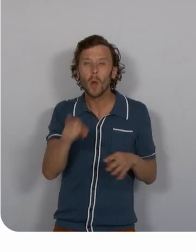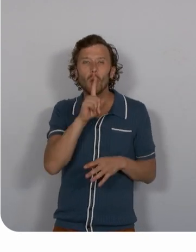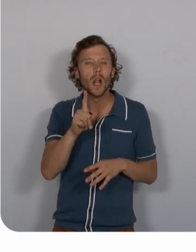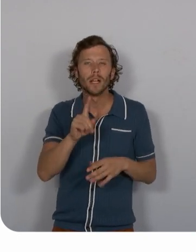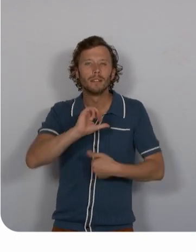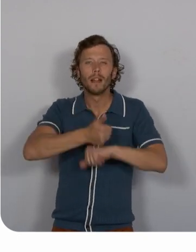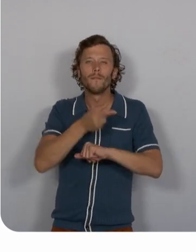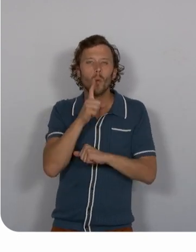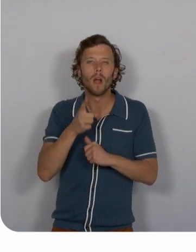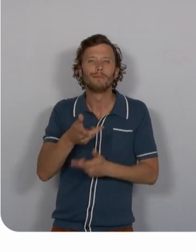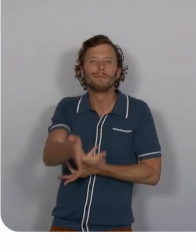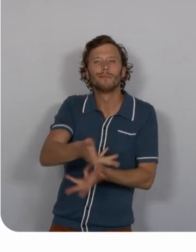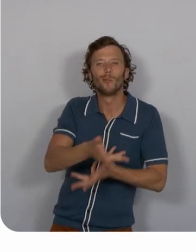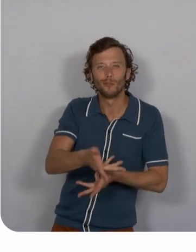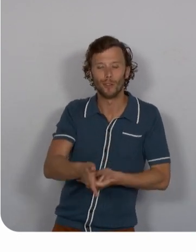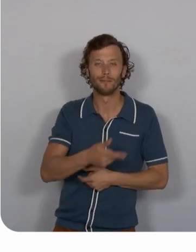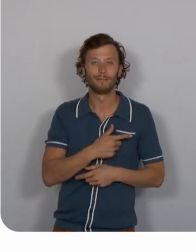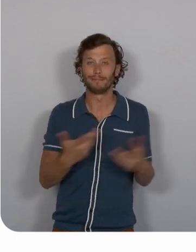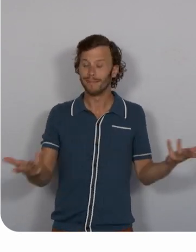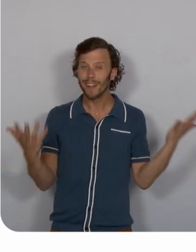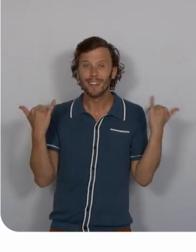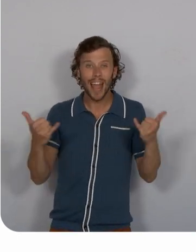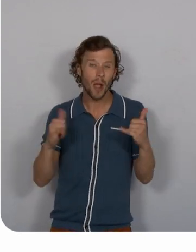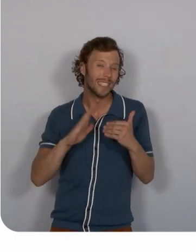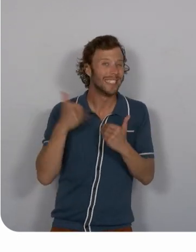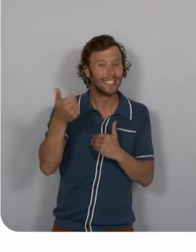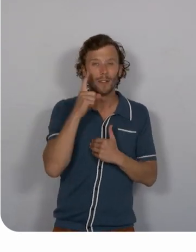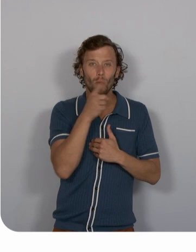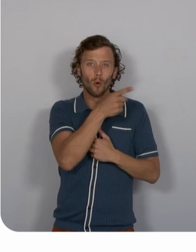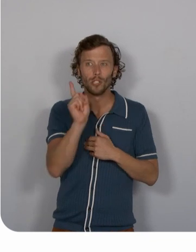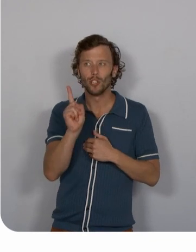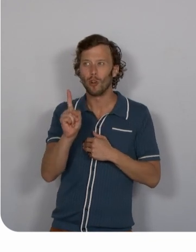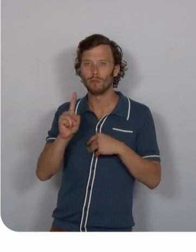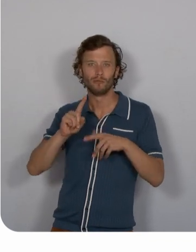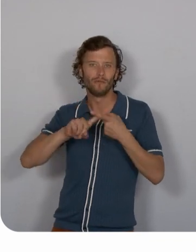made it easier to get together with friends and jump straight into a world.